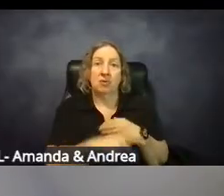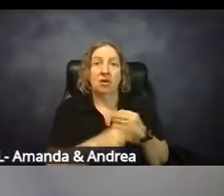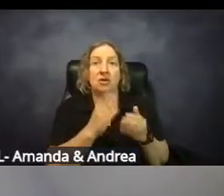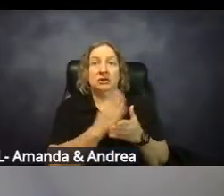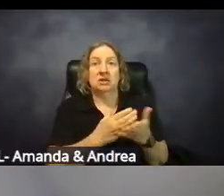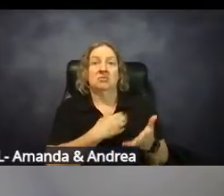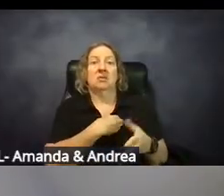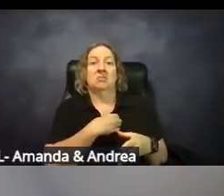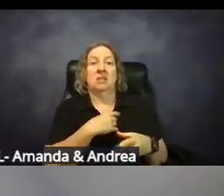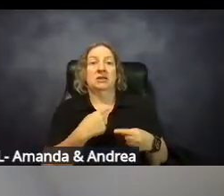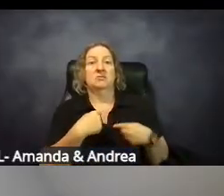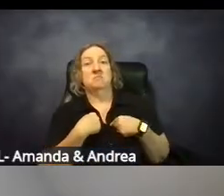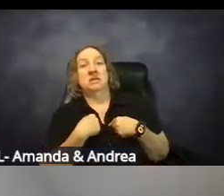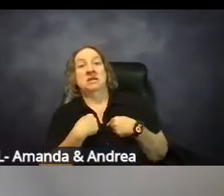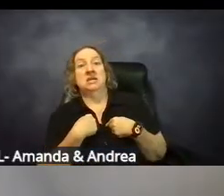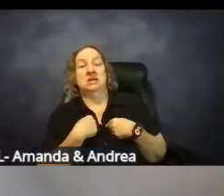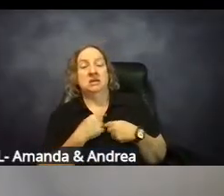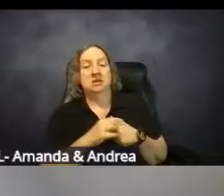me personally. So,